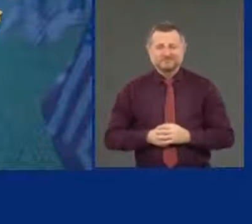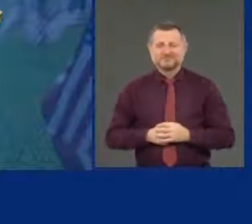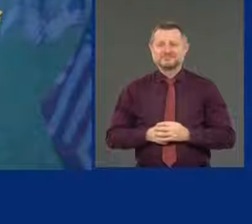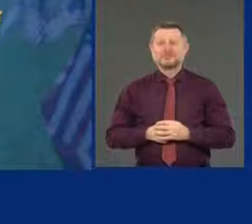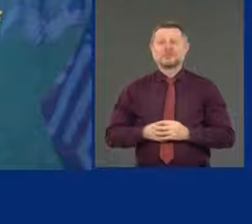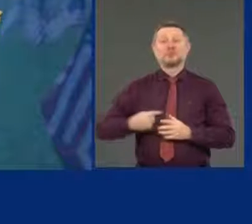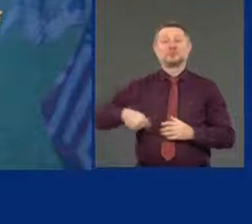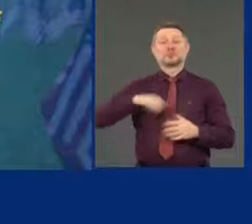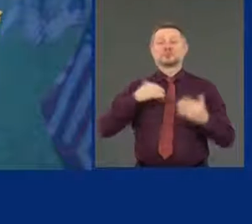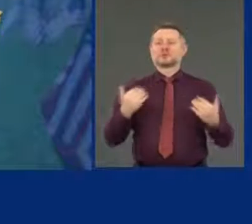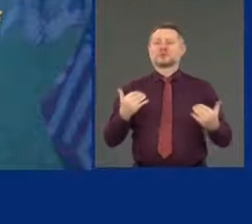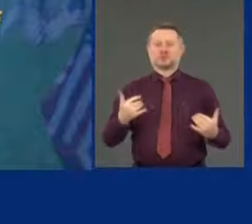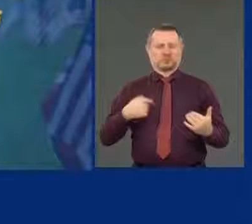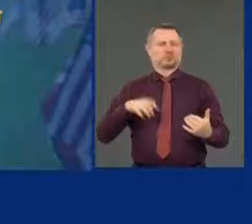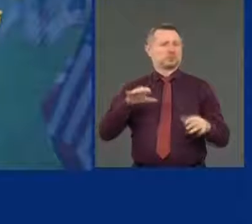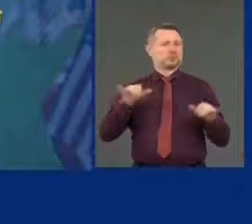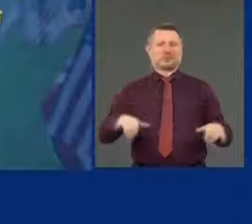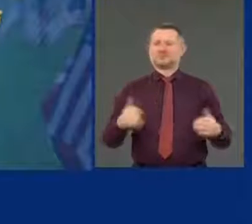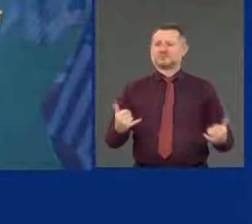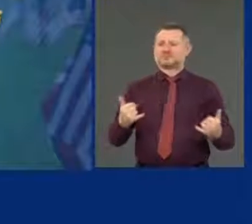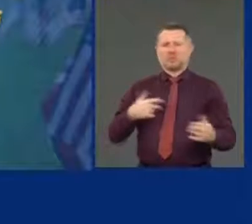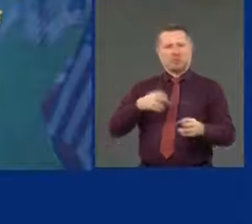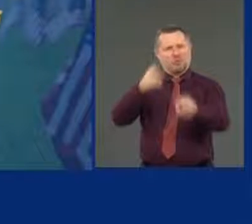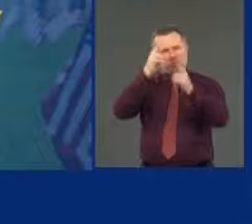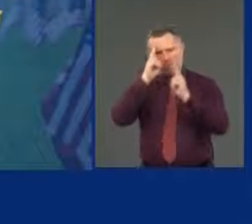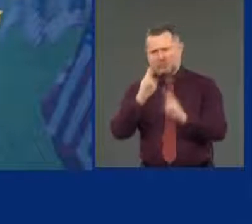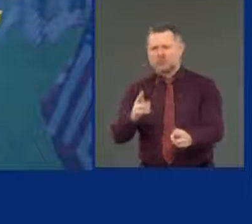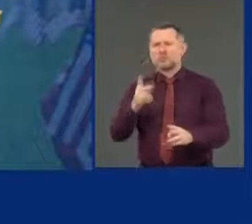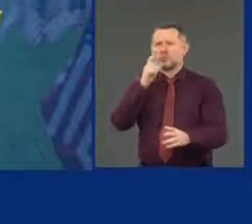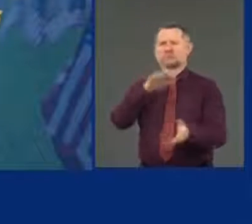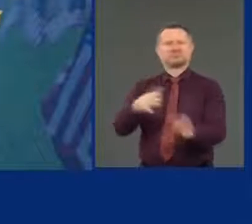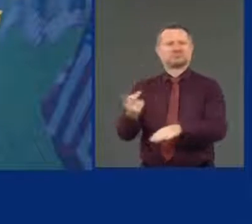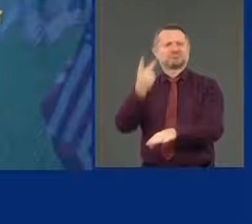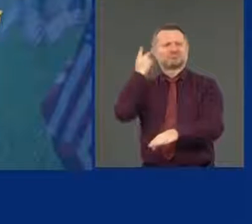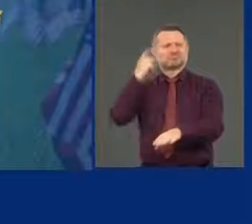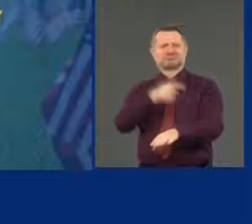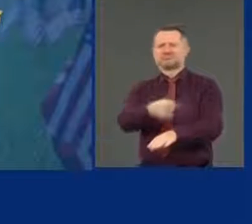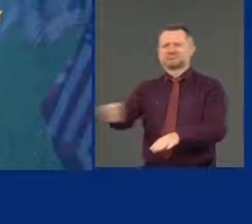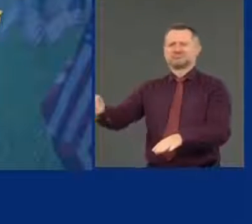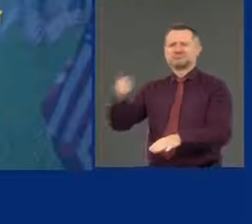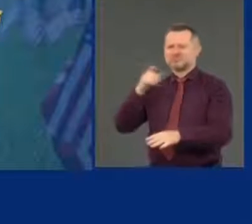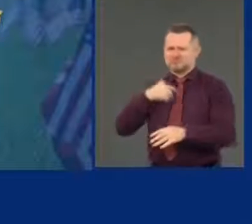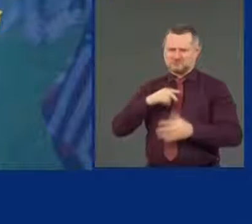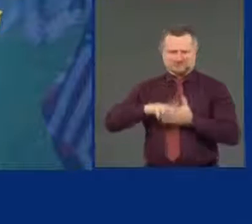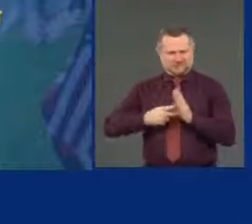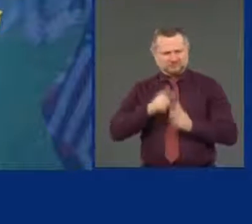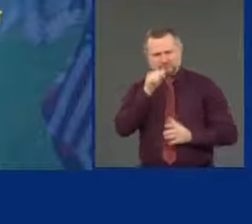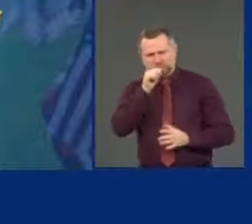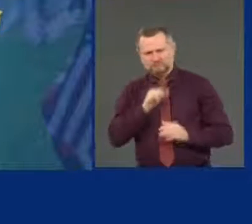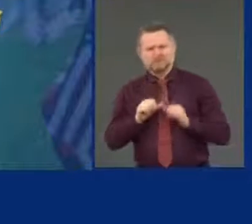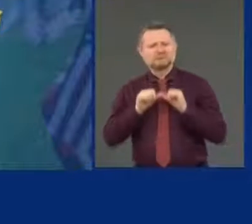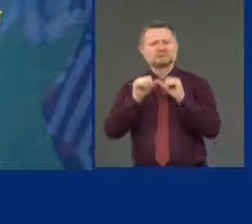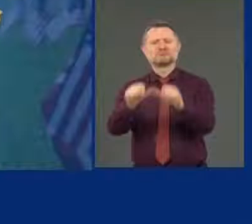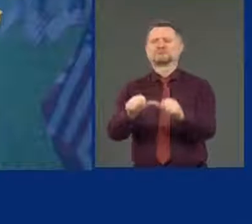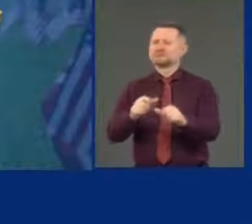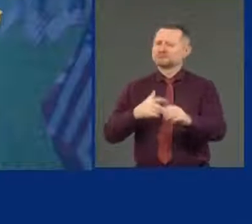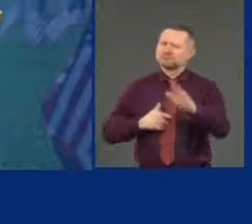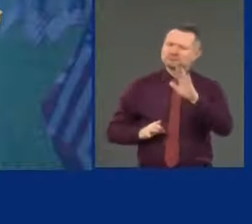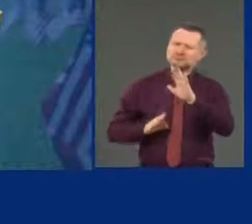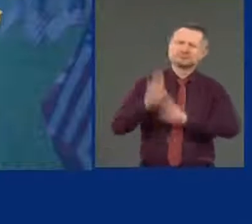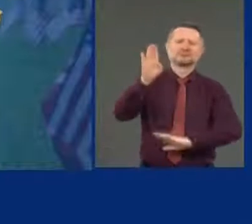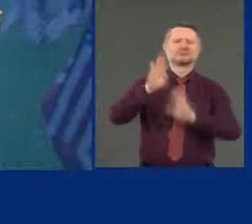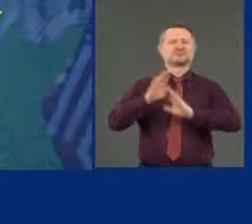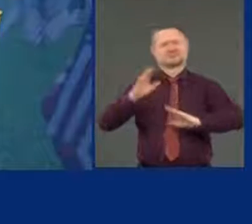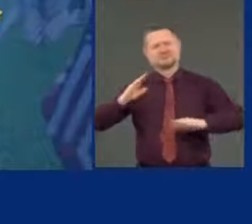in New York. We honor the memory of the fallen by going forward, by living, by growing, by advancing,